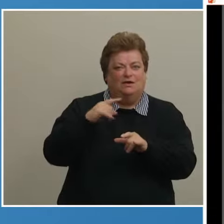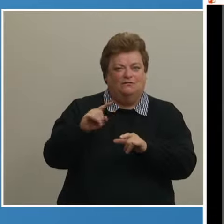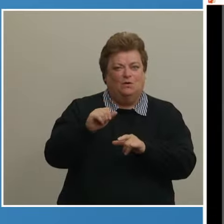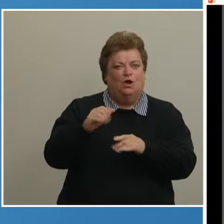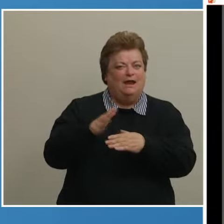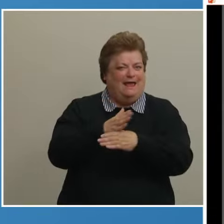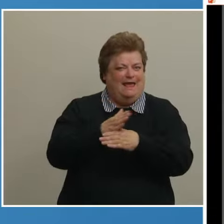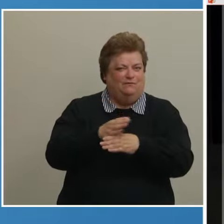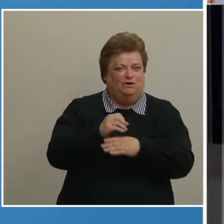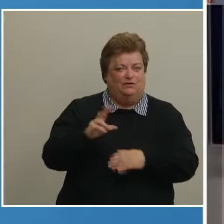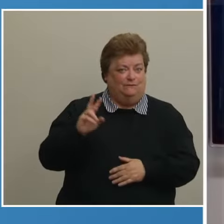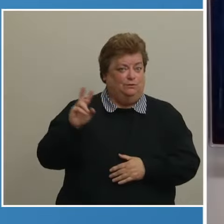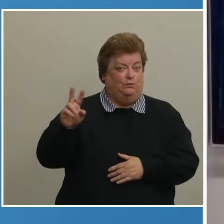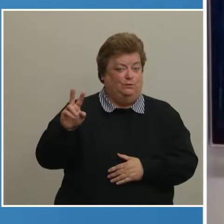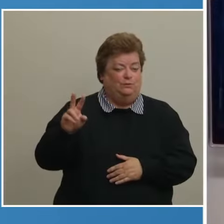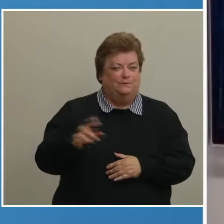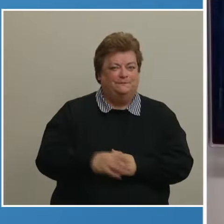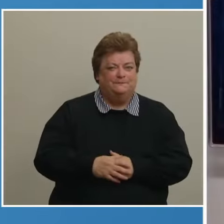2.